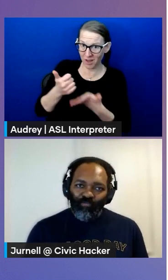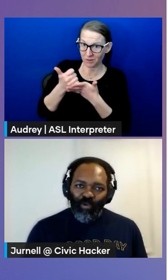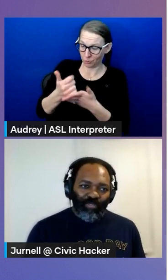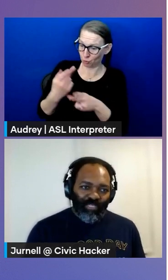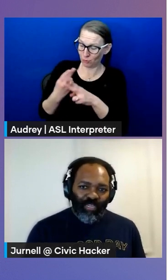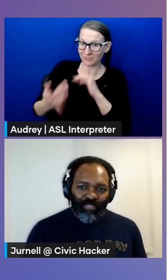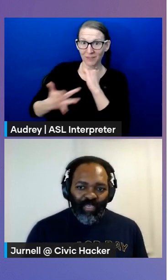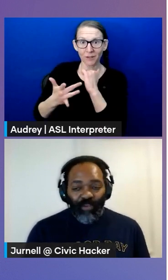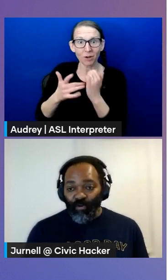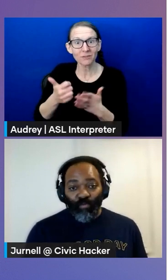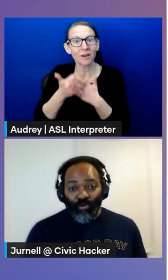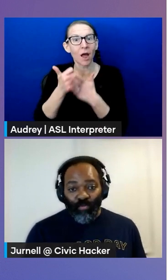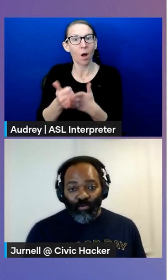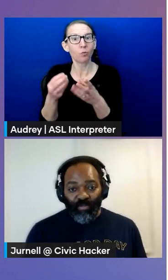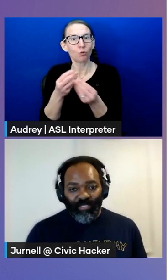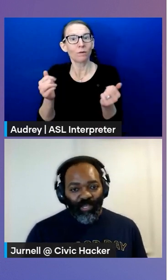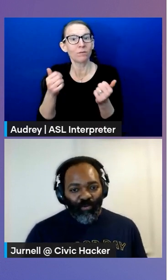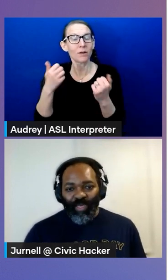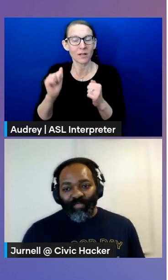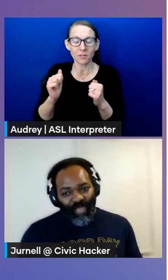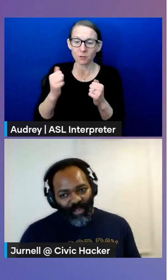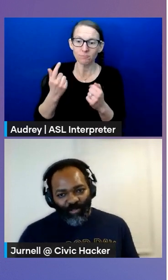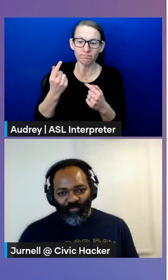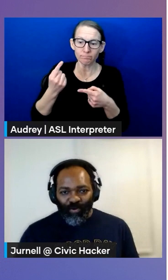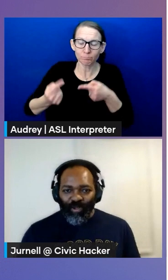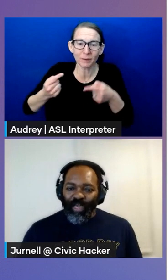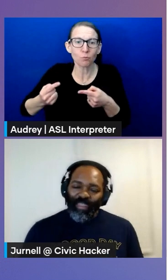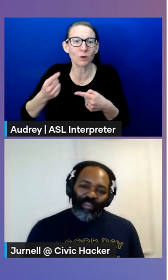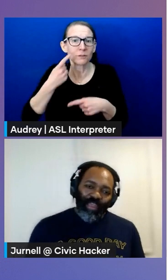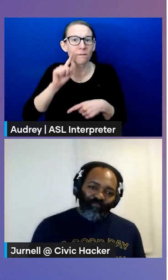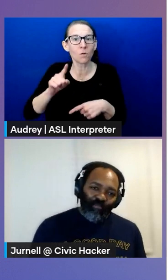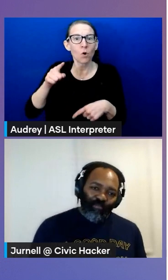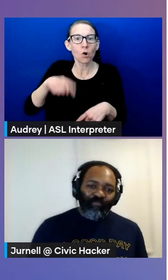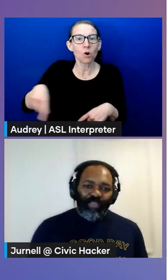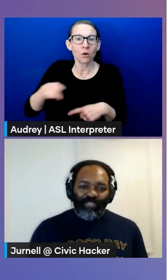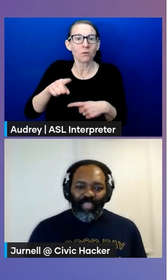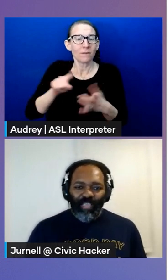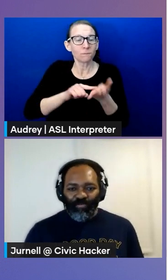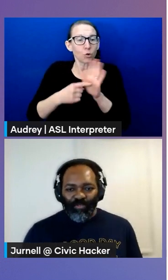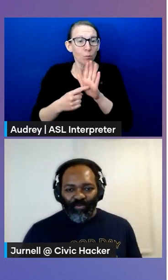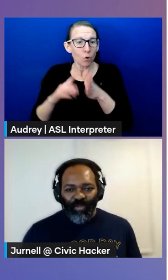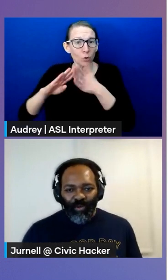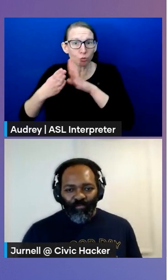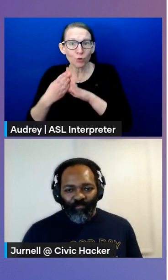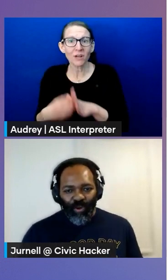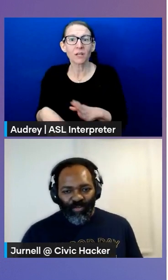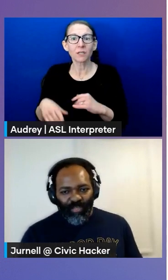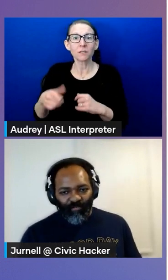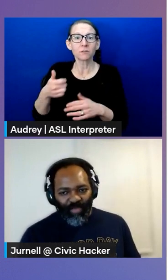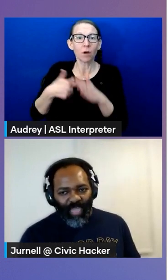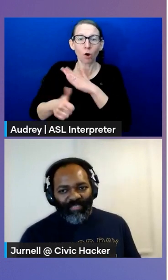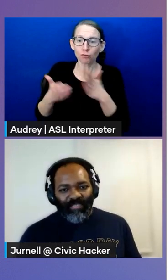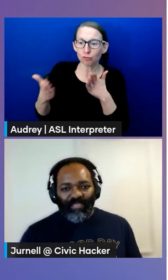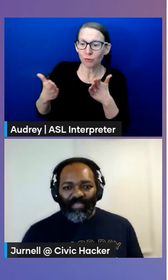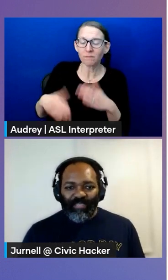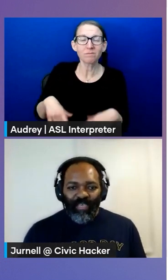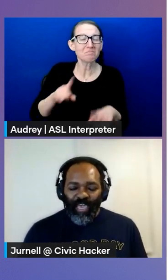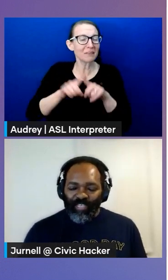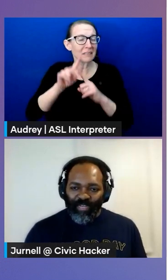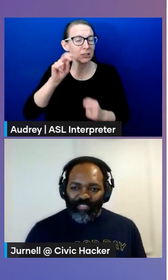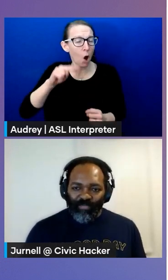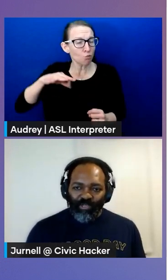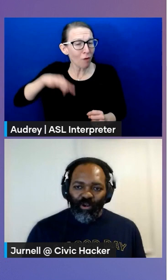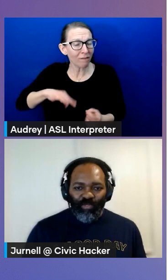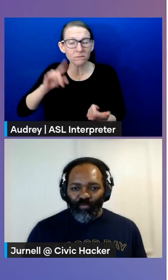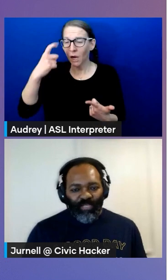underserved, underrepresented, and vulnerable communities. So that goes for a lot of not-for-profits, that go for various government agencies,